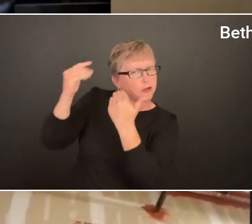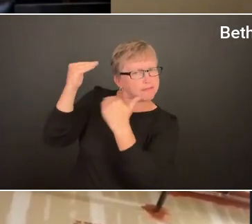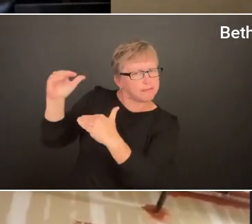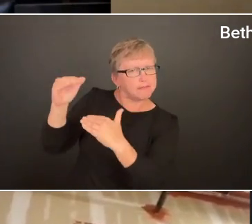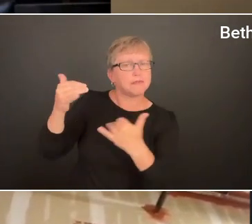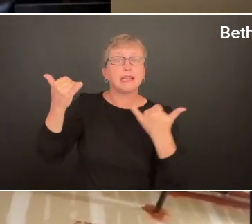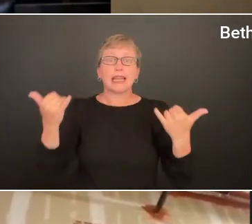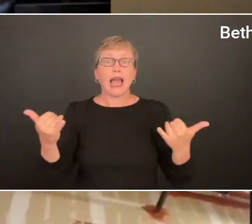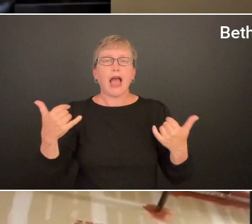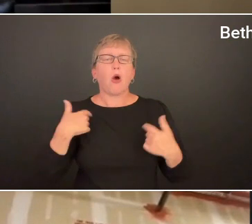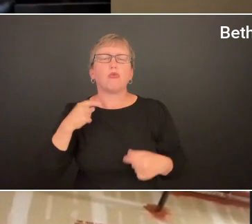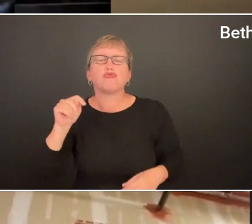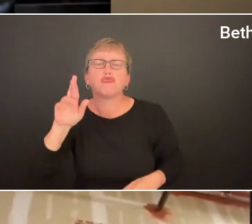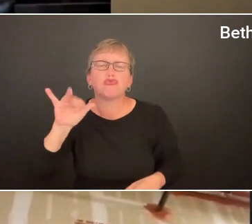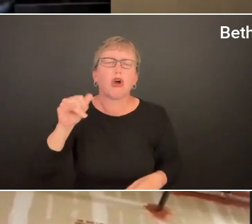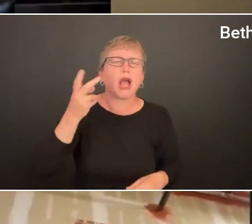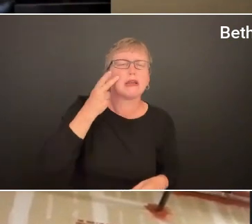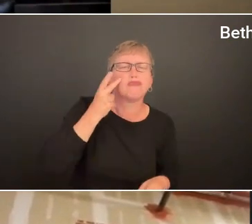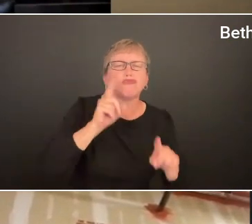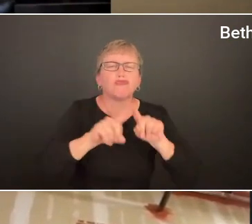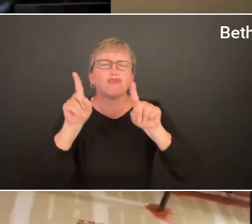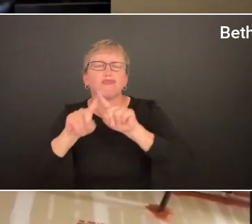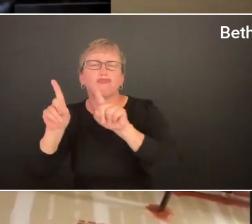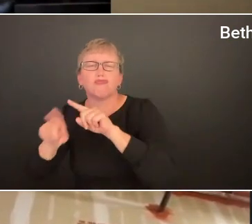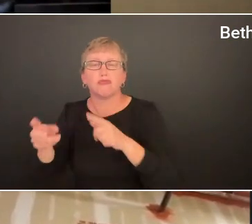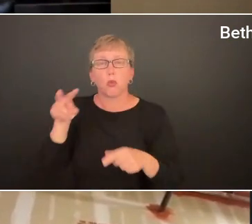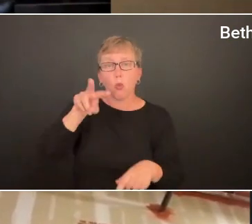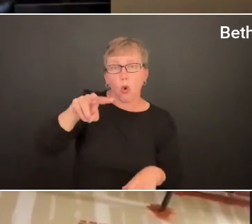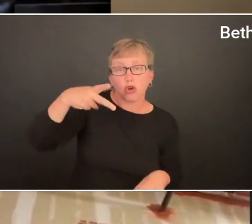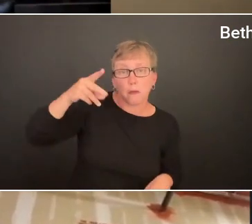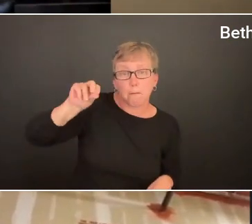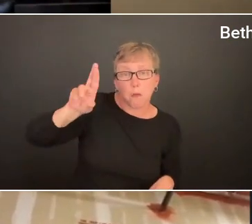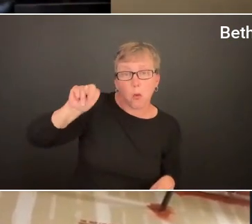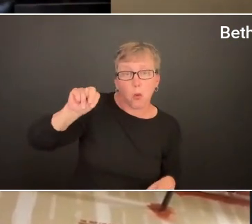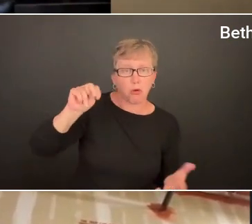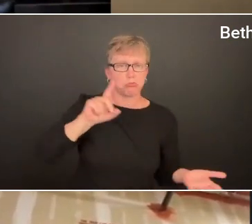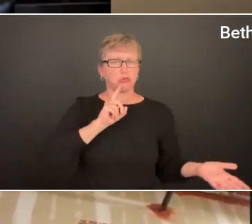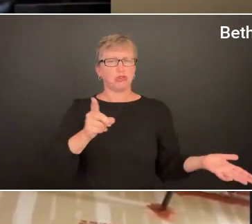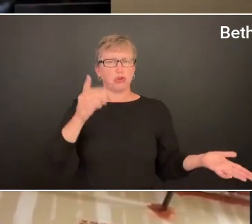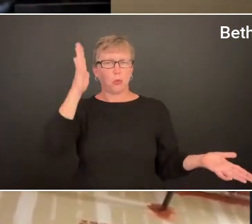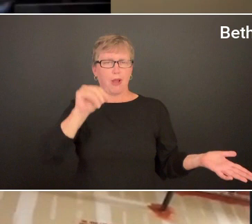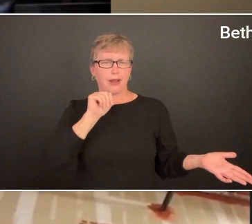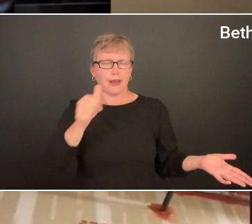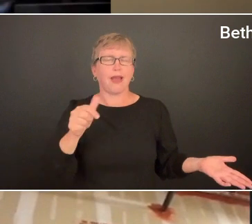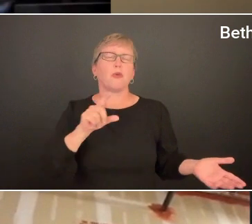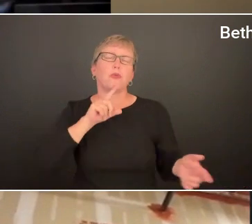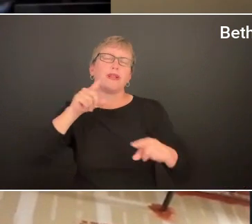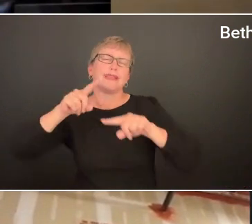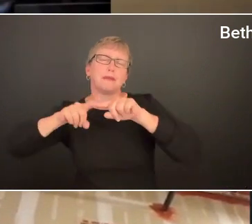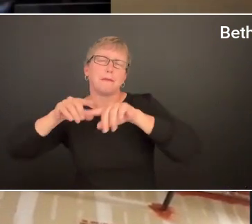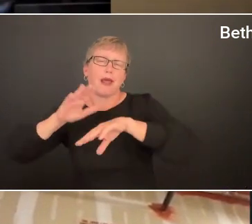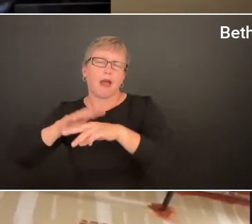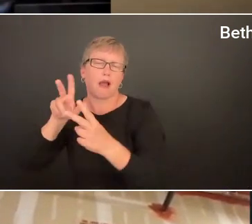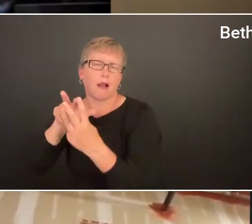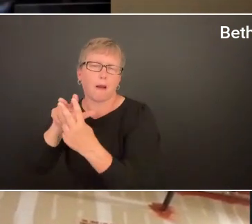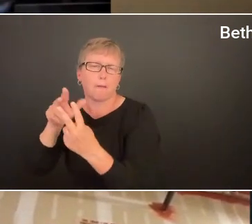we can. And so all of these other things came to play. Can you introduce pornography to sex?